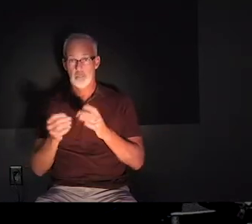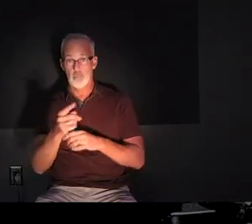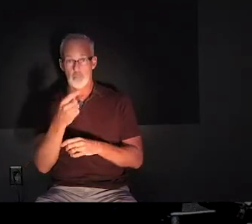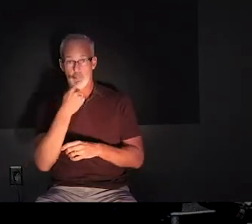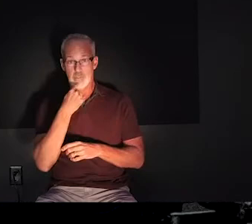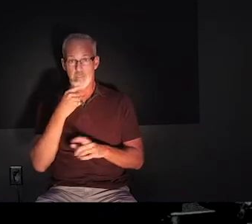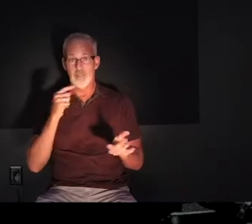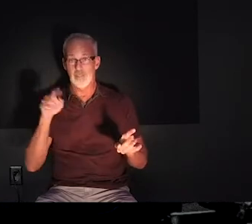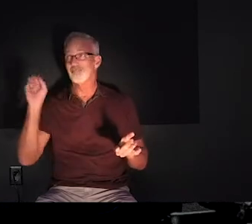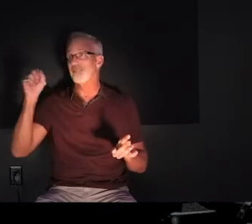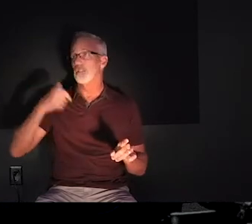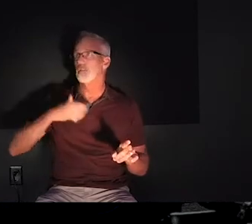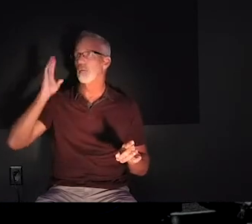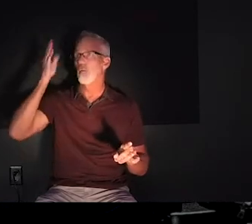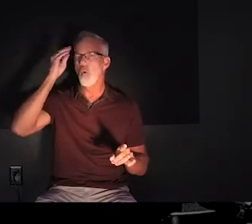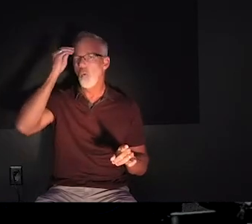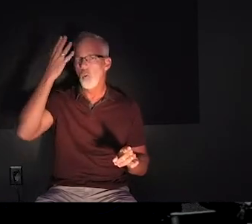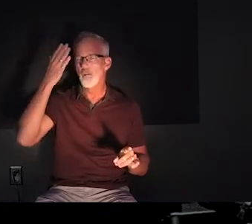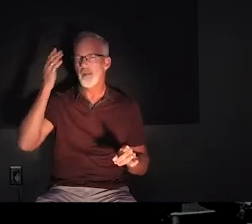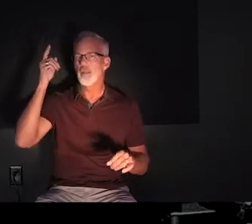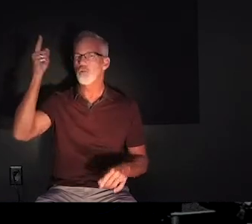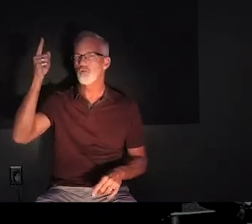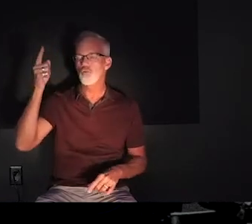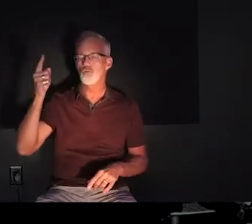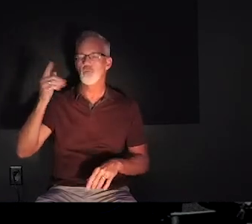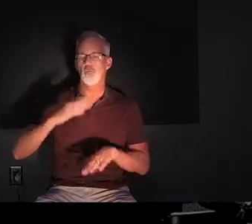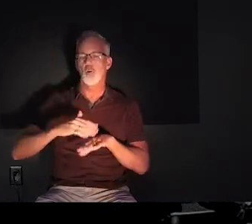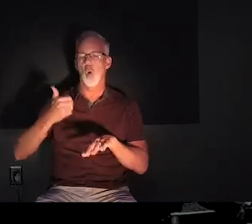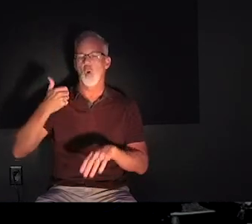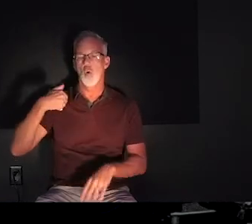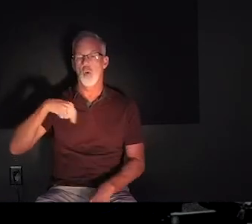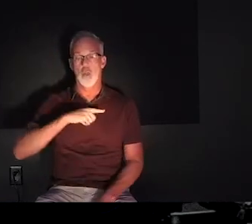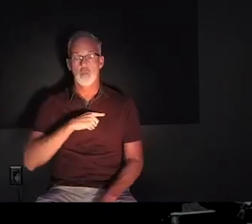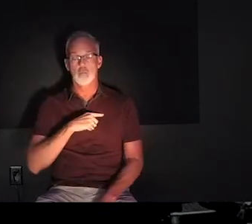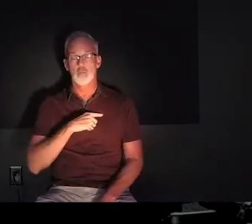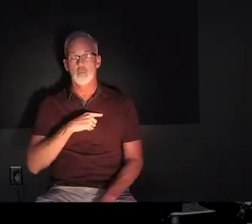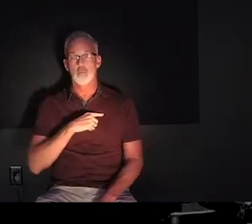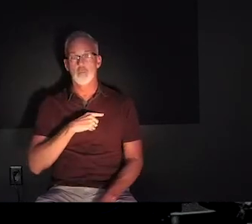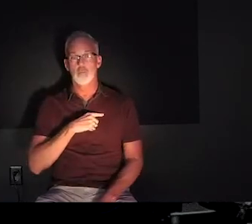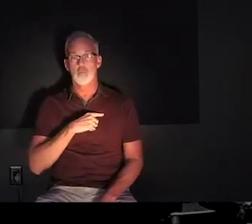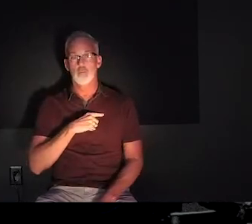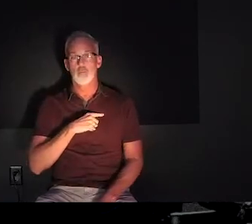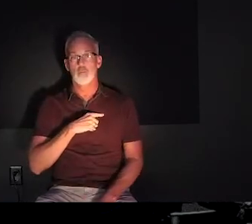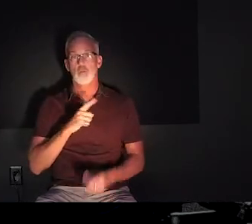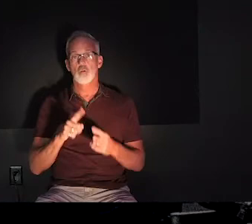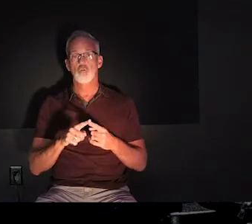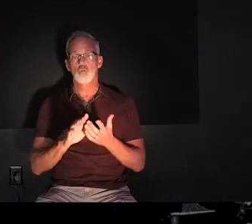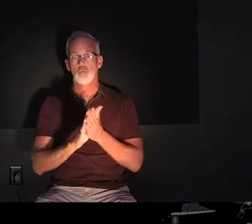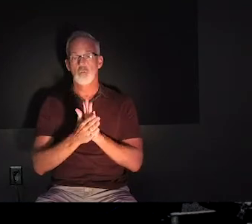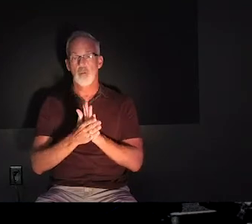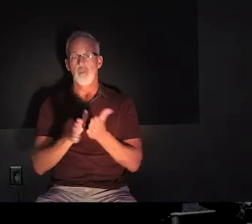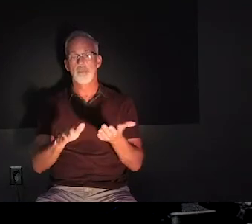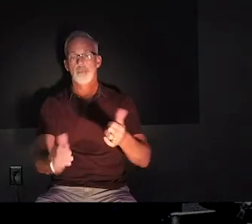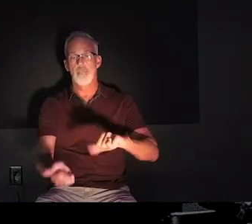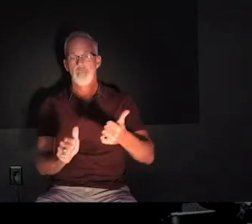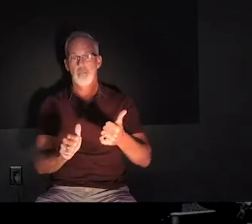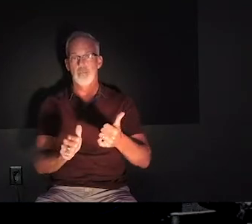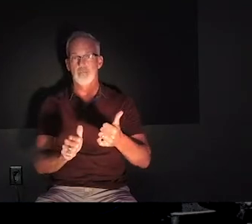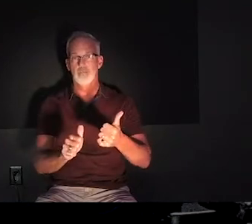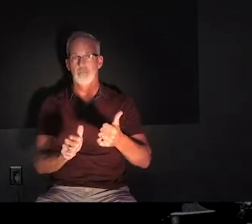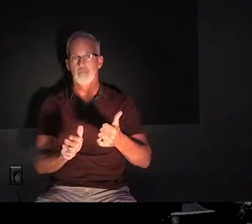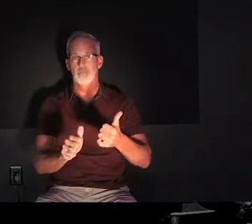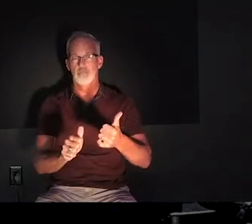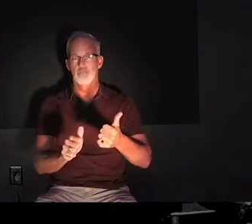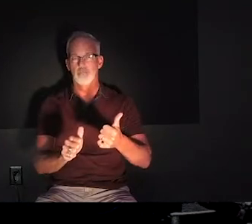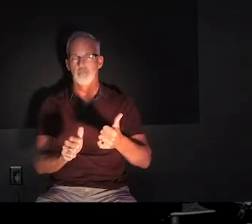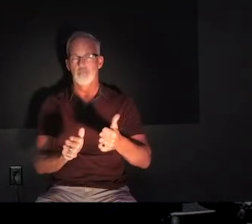table and say, Lord God, you have called us to be baptized. Did